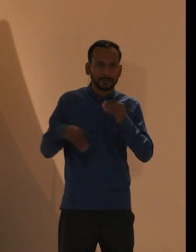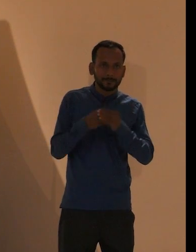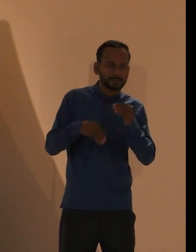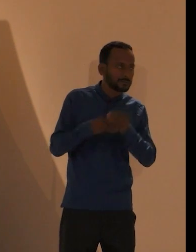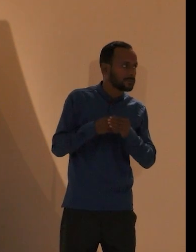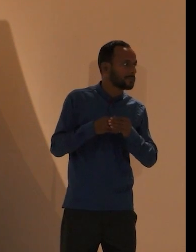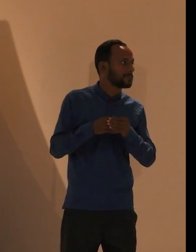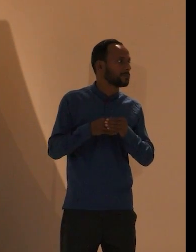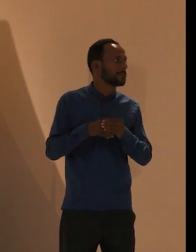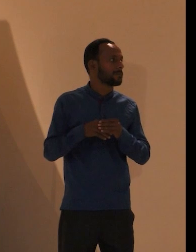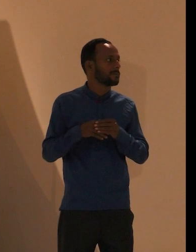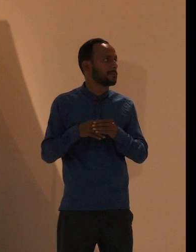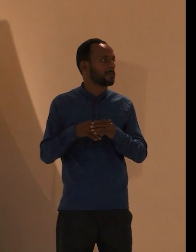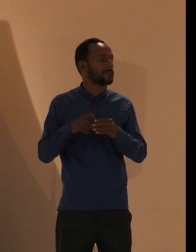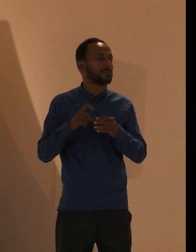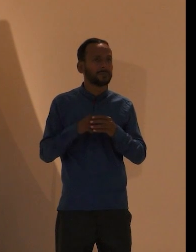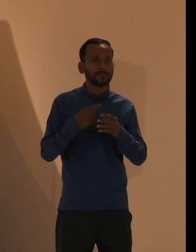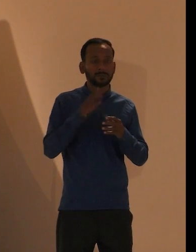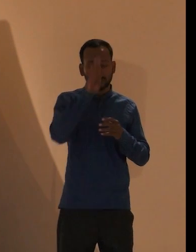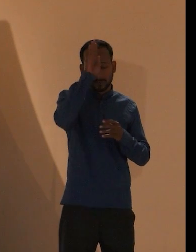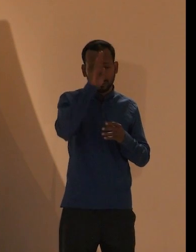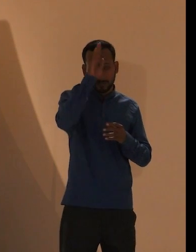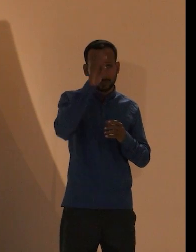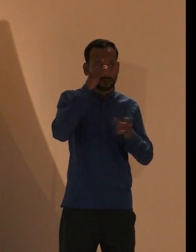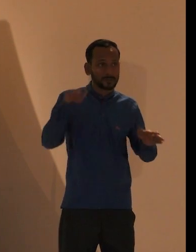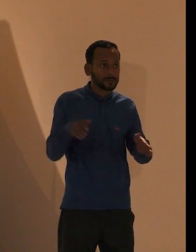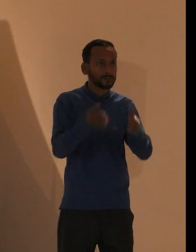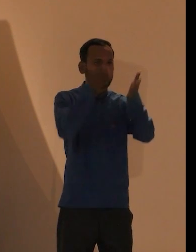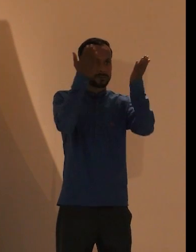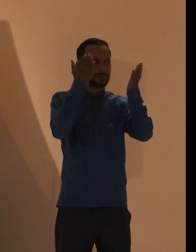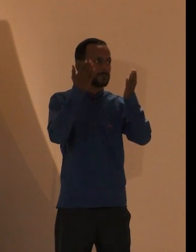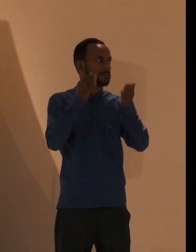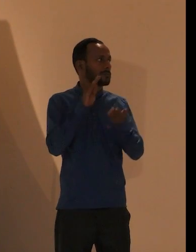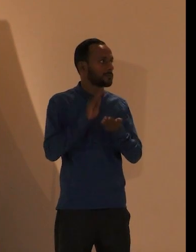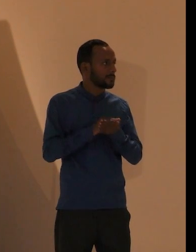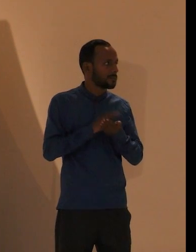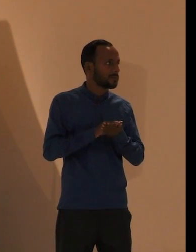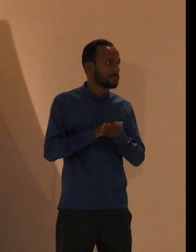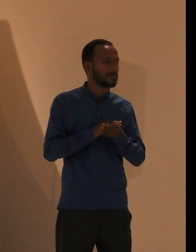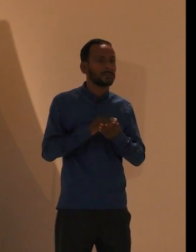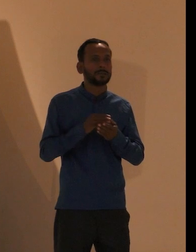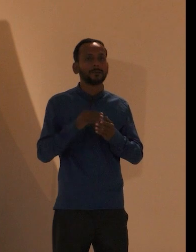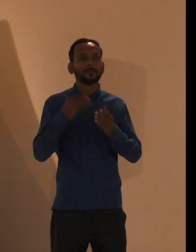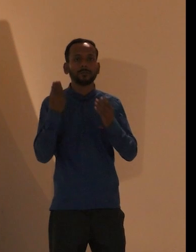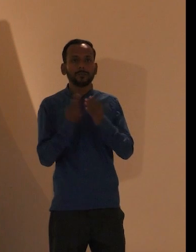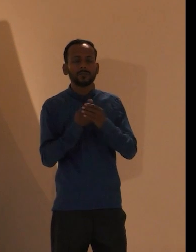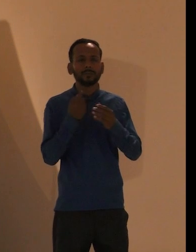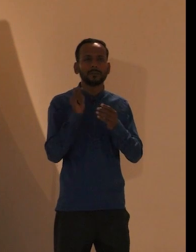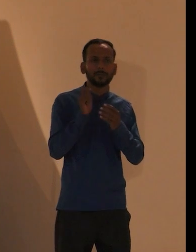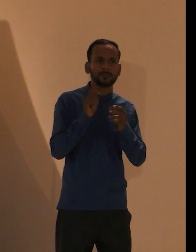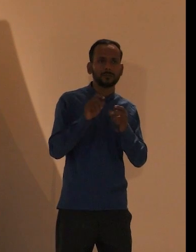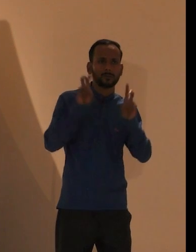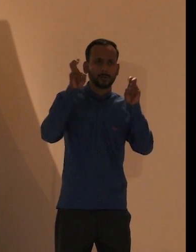statues, imperialist statues all over the world. But this is a kind of engagement with the theme